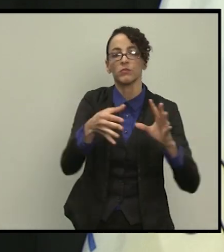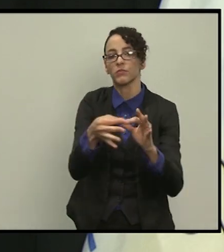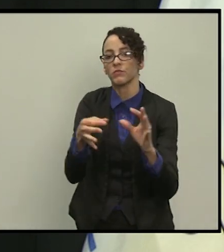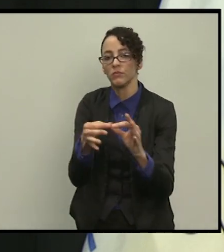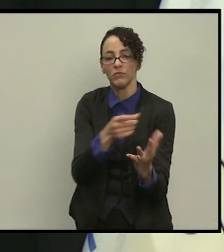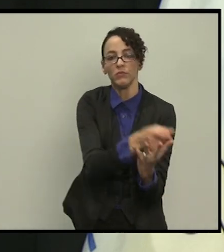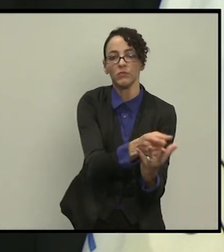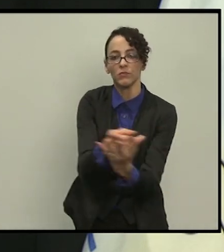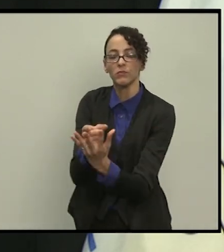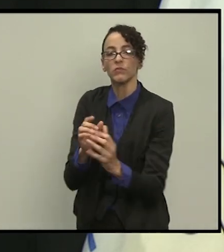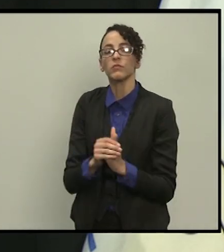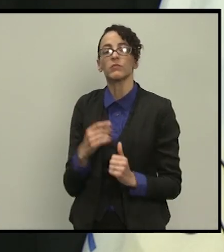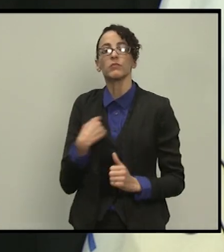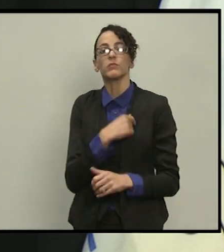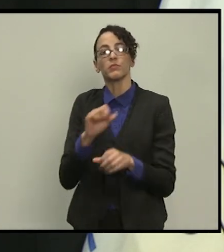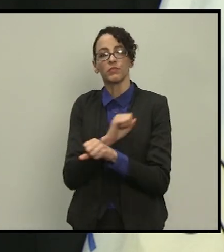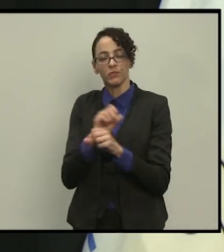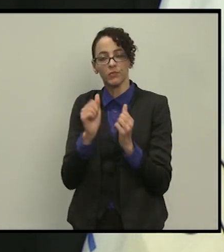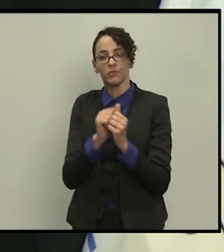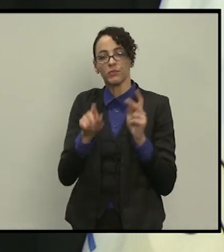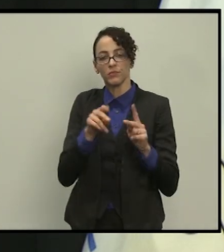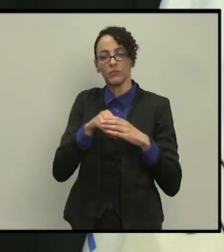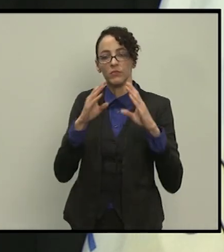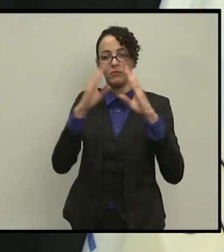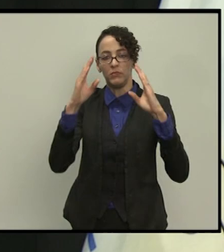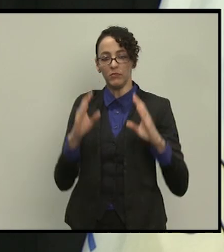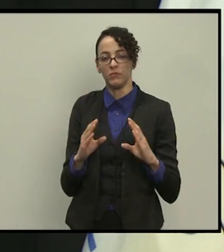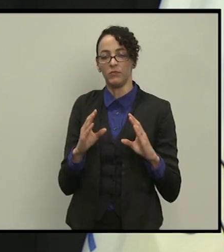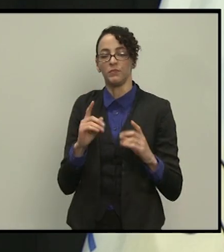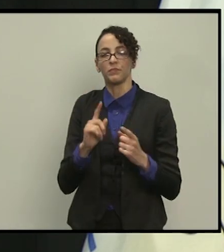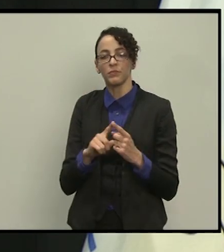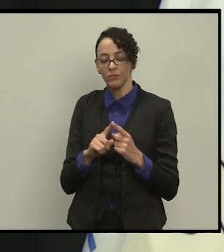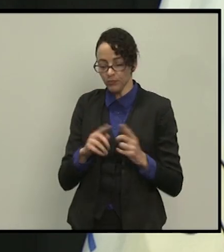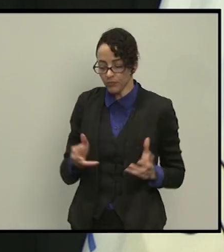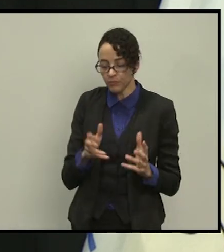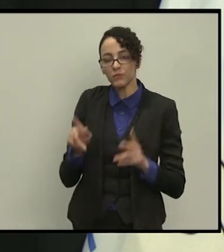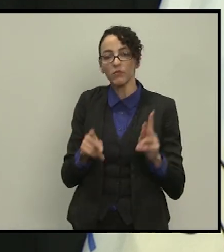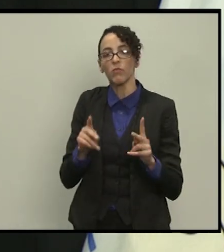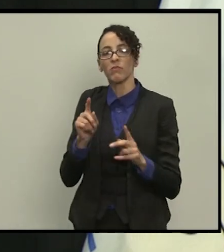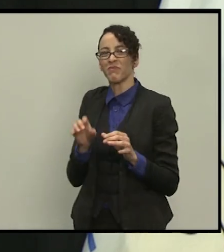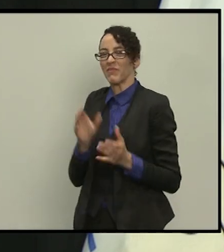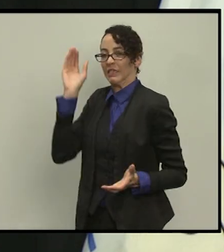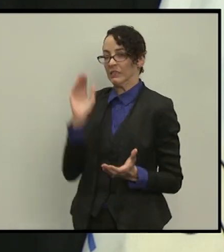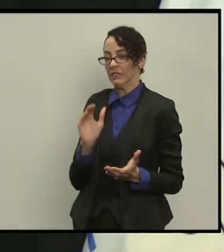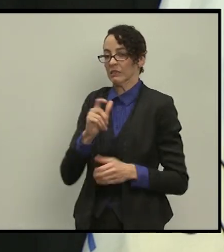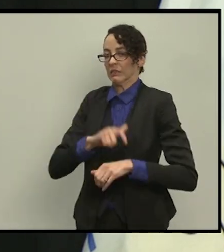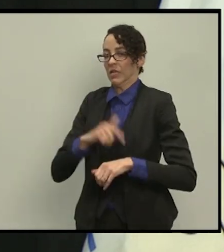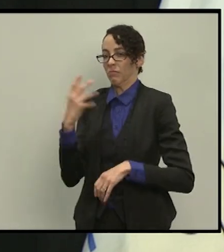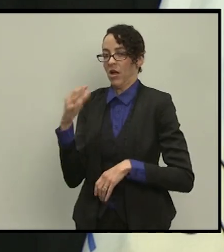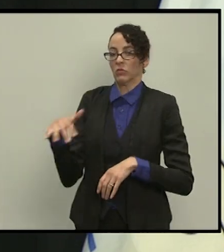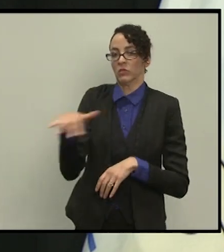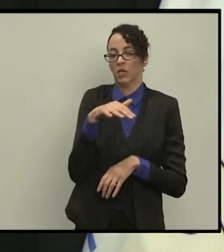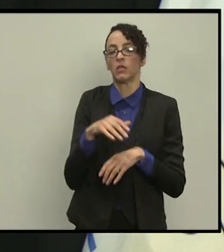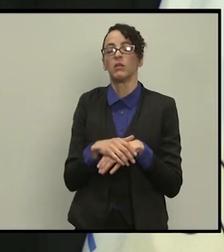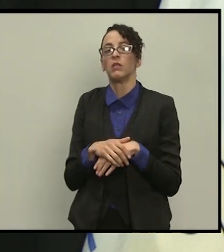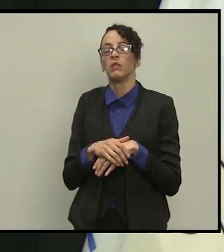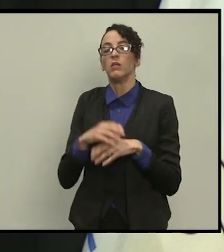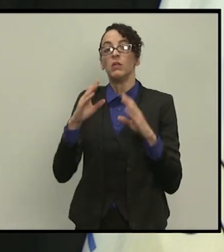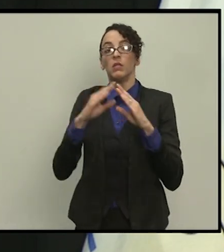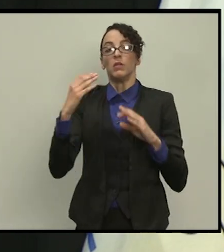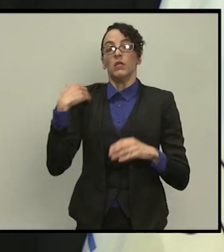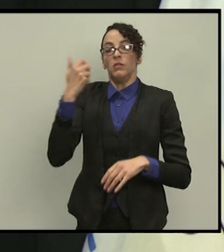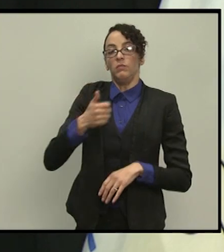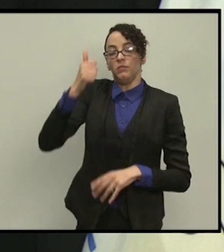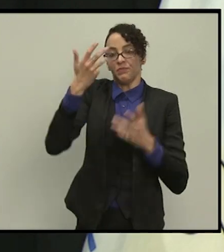directly to community to minimize the time that they need to spend outside, As the mayor mentioned, we've been giving gift cards out to